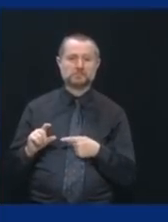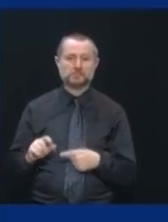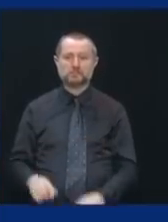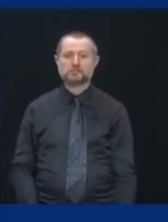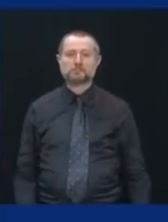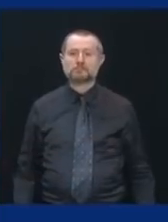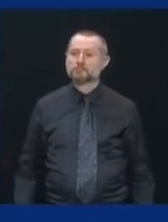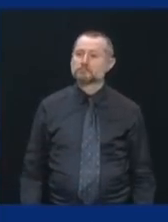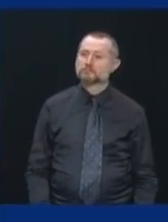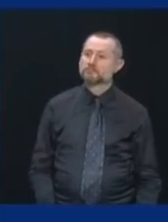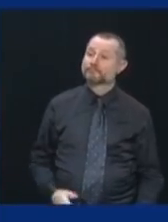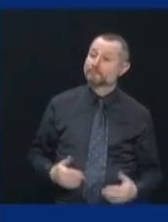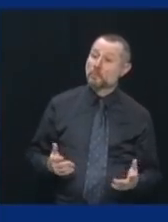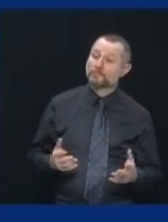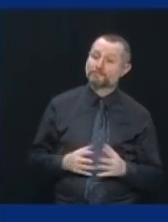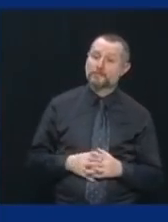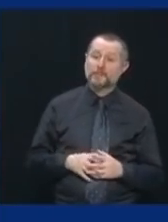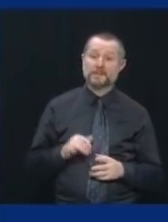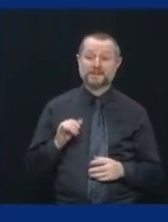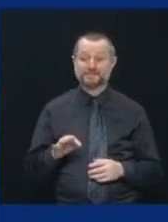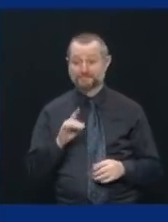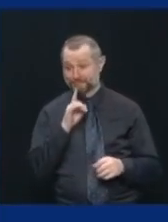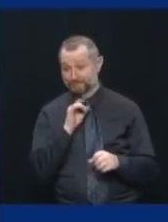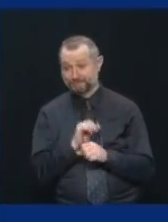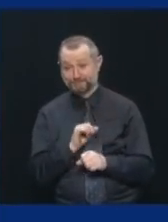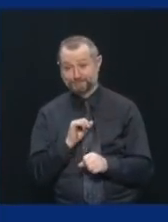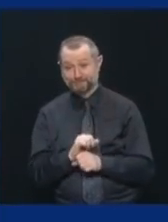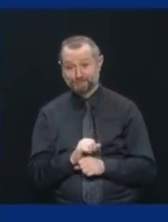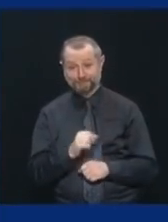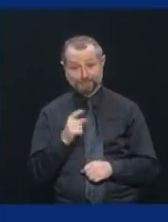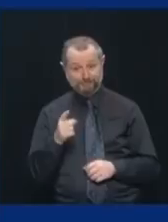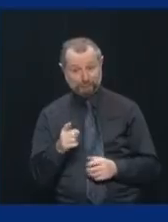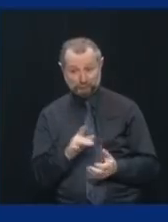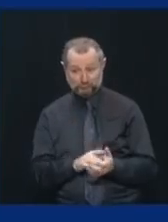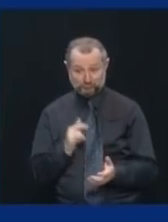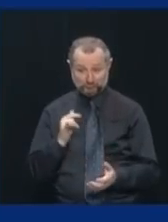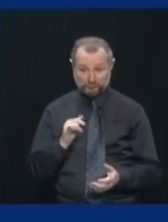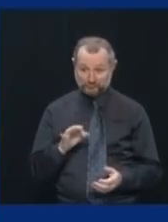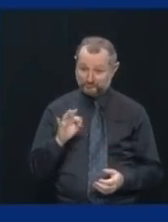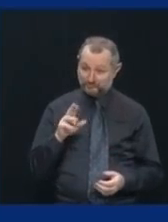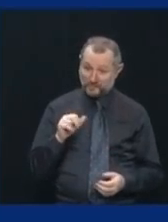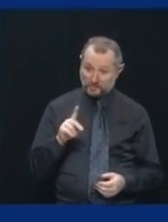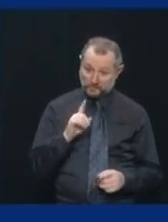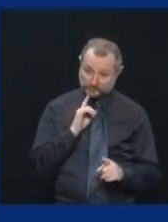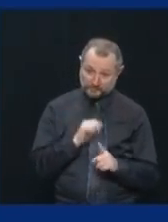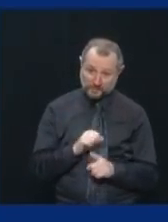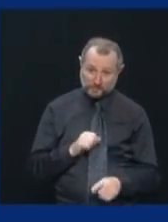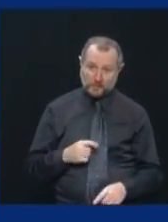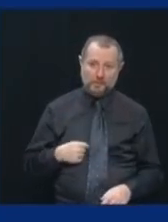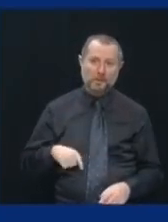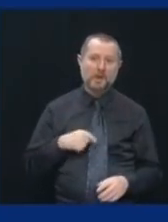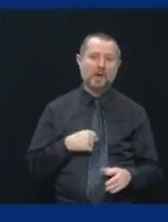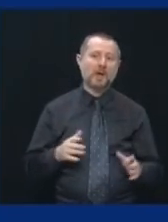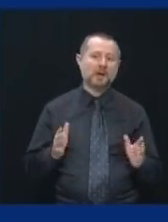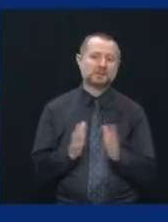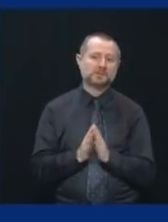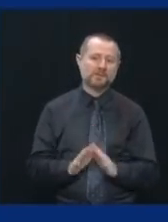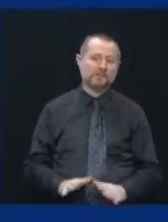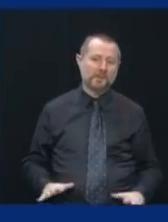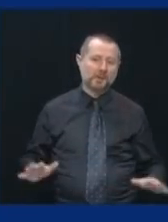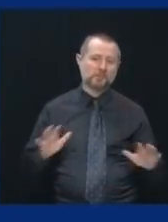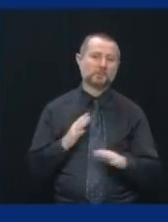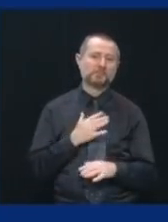So yes, if fraud is fraud, and we've asked the people of this state to be reasonable